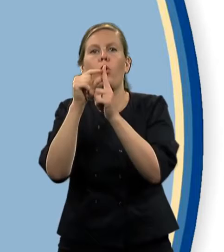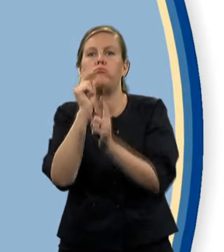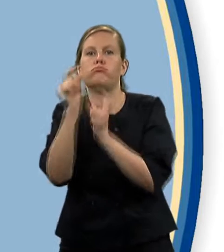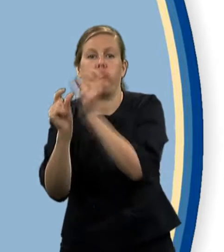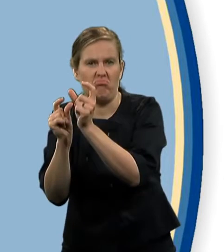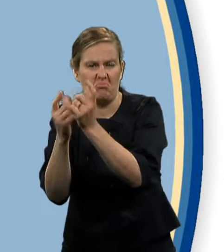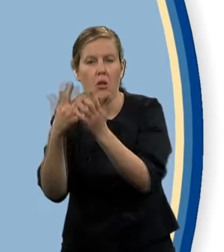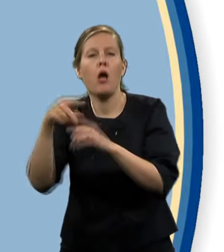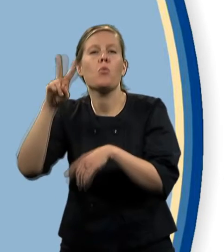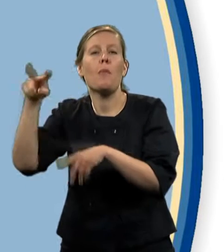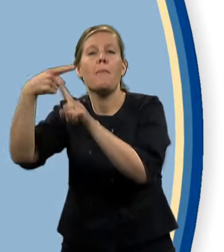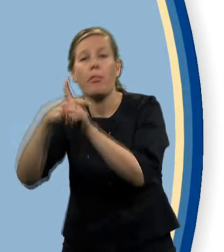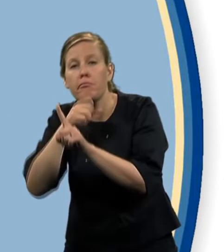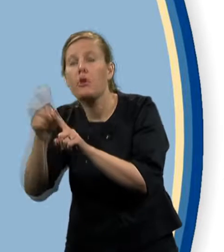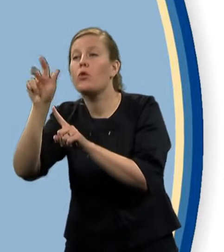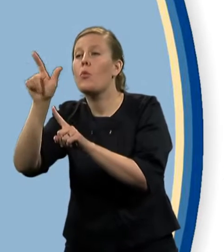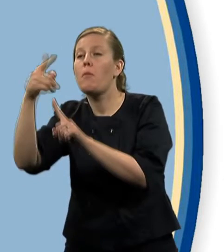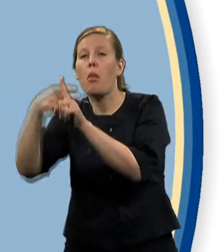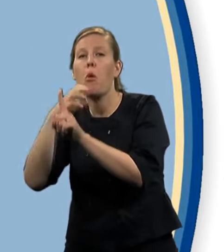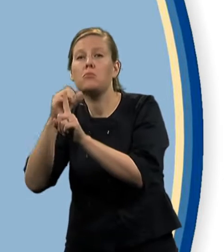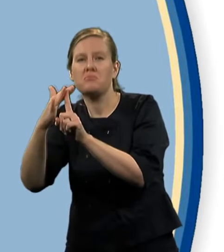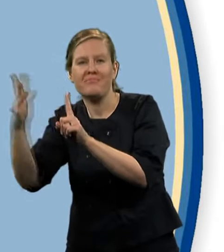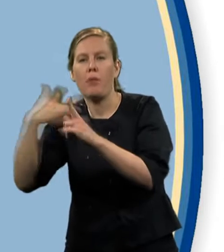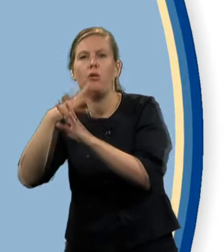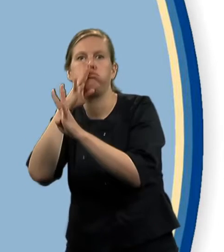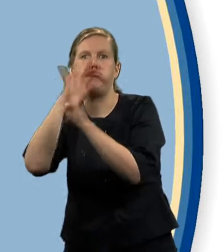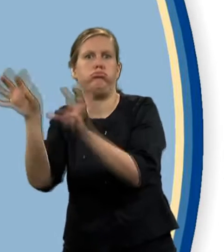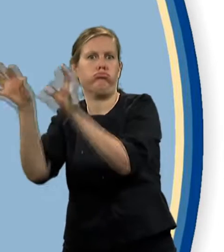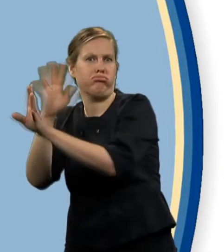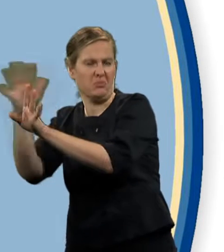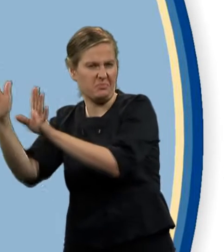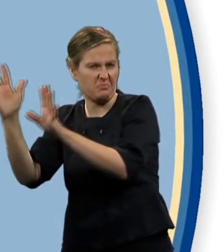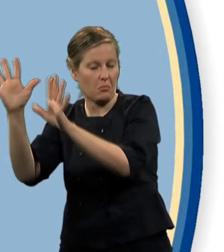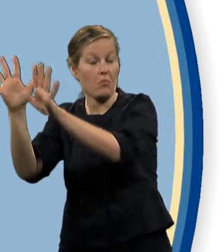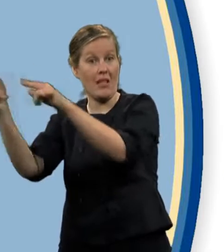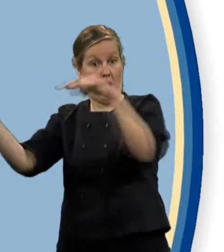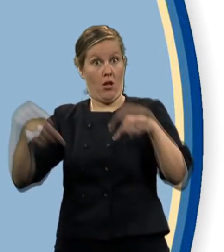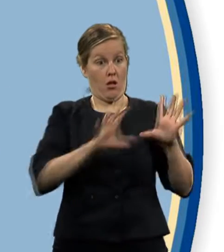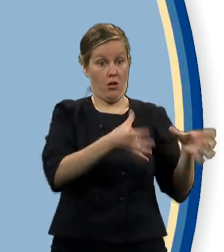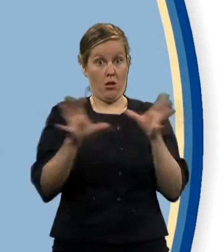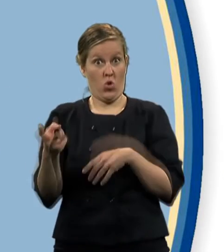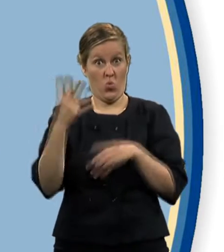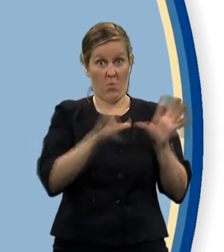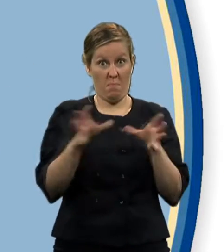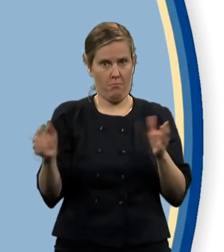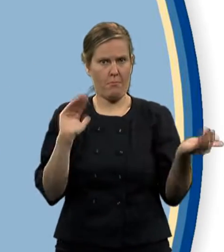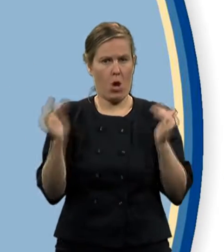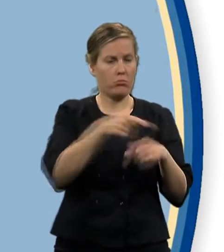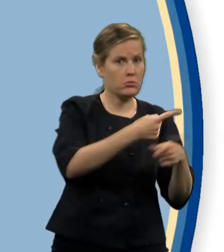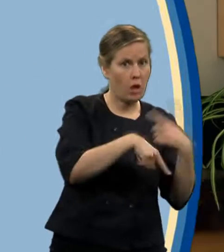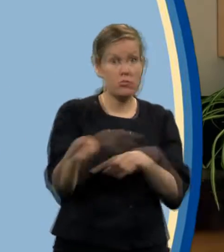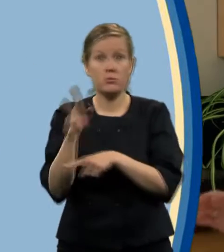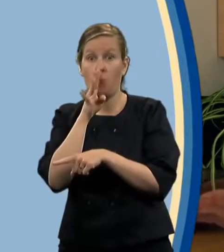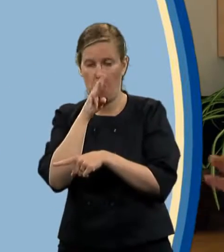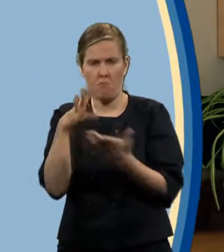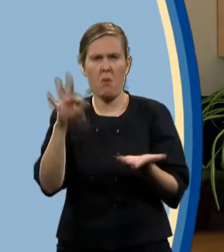12 months, the first two-word combinations at around 18 months, and then the rich embellishments that follow 22 months and 24 months and beyond.